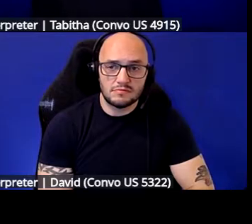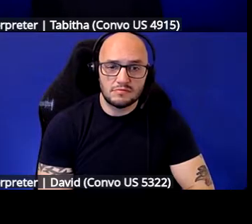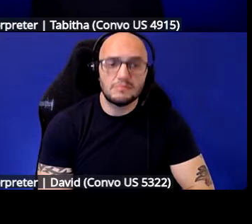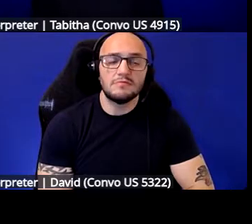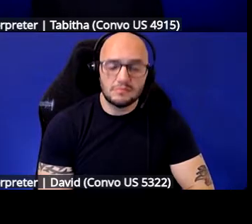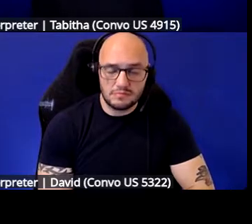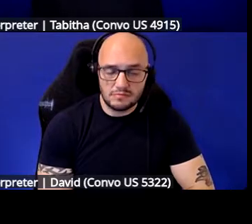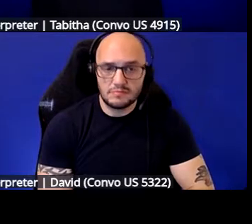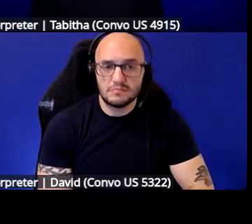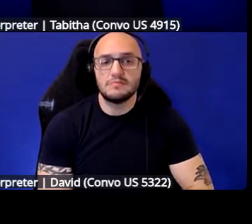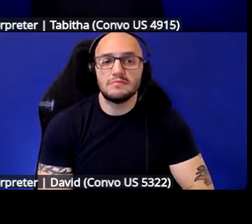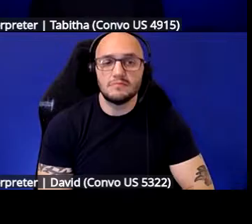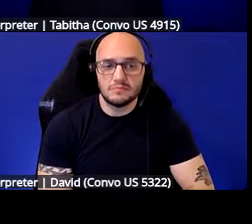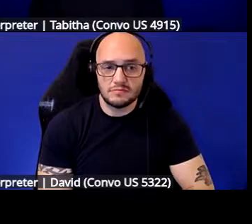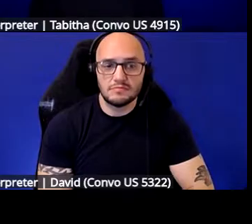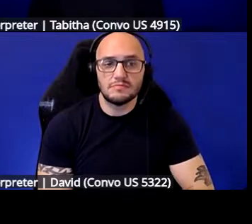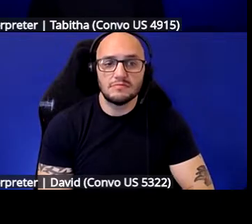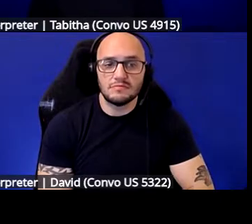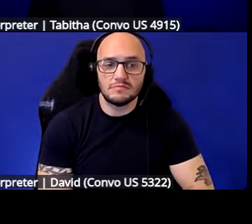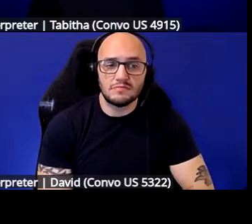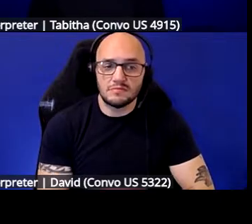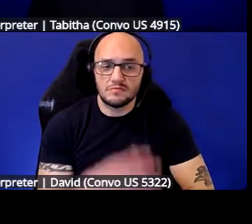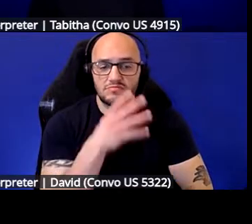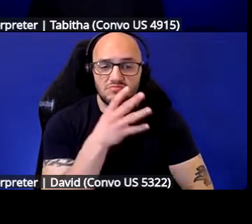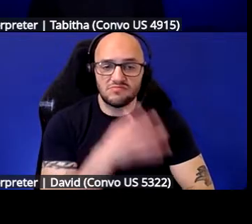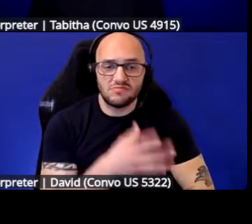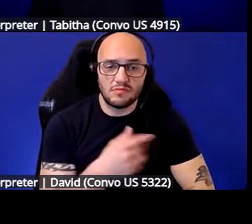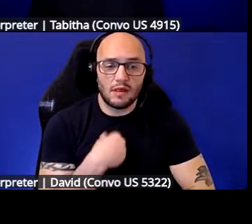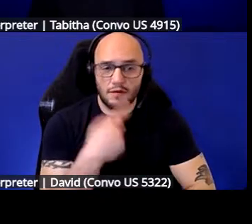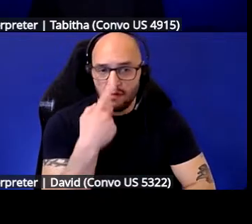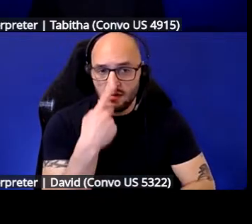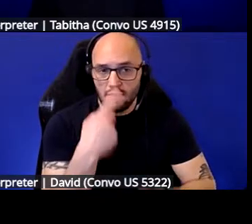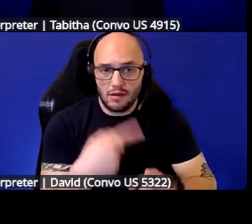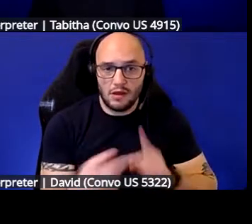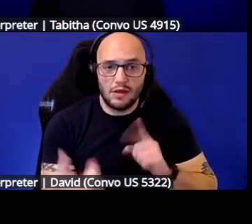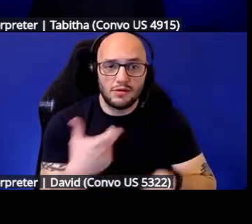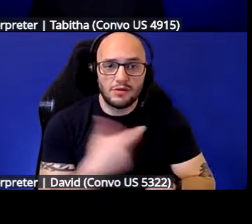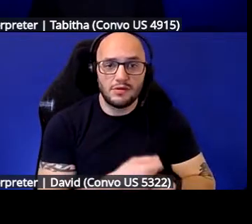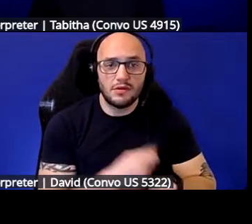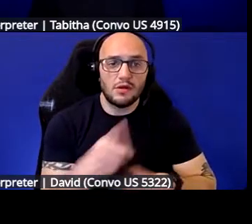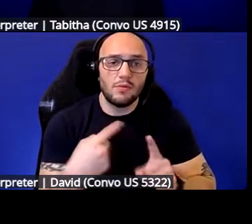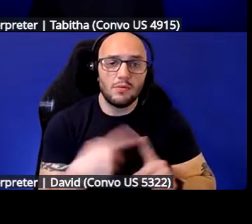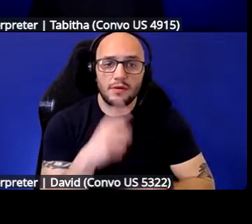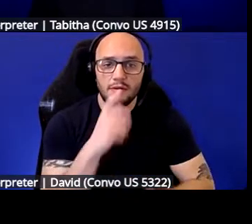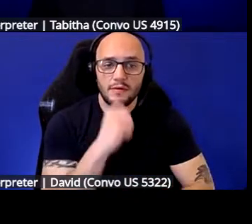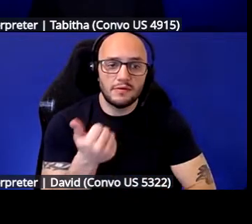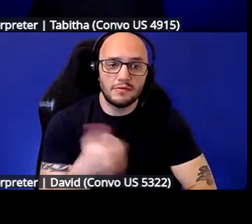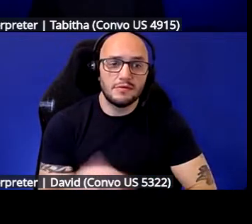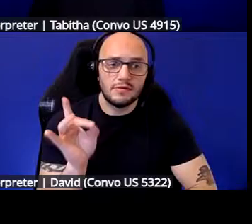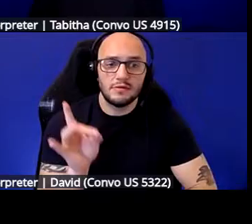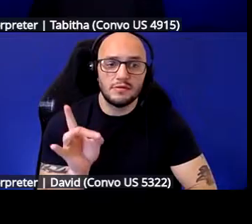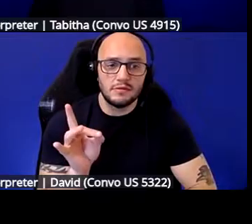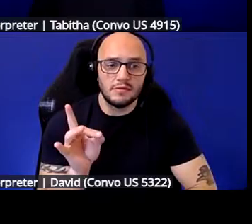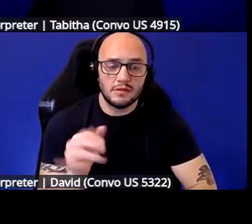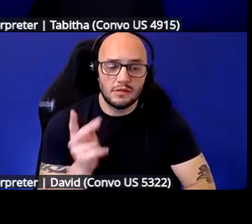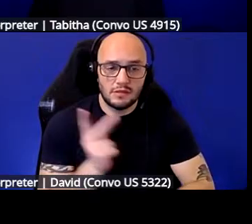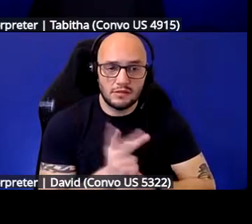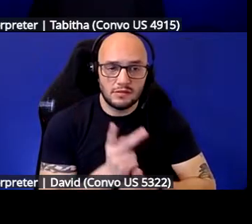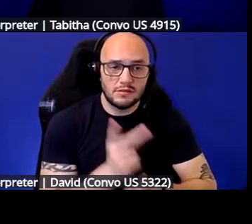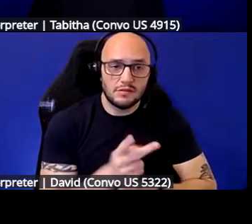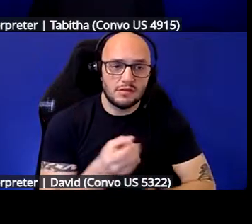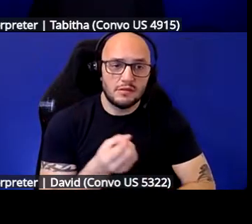Yeah, I had the allergy shots when I was 18 years old, and that at least took care of